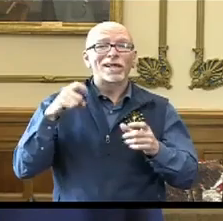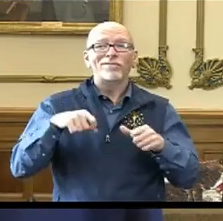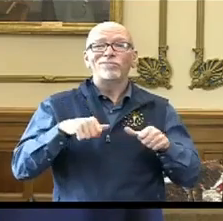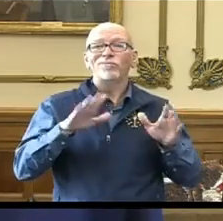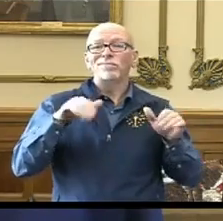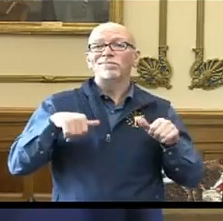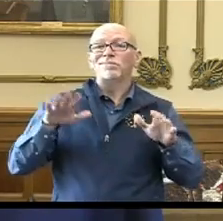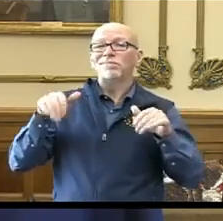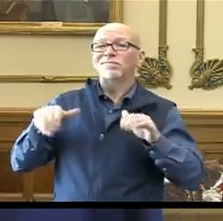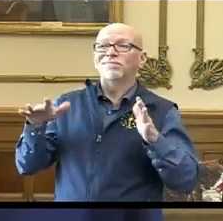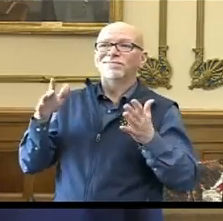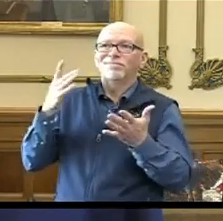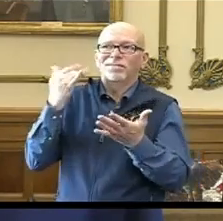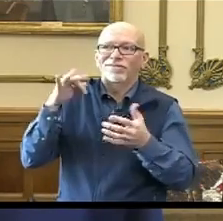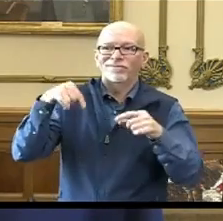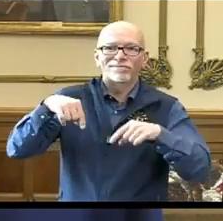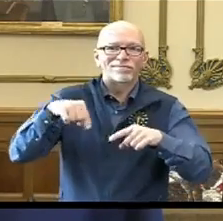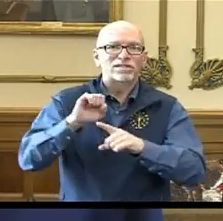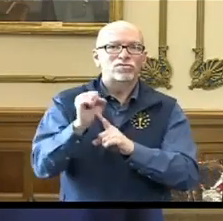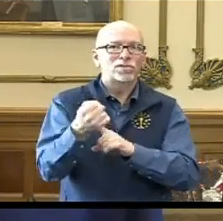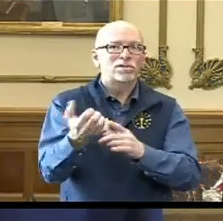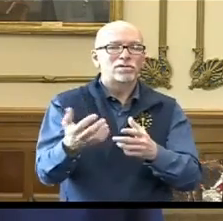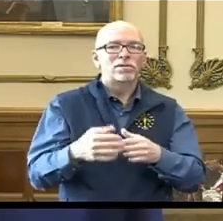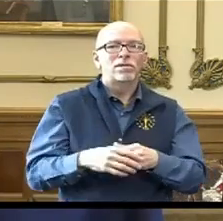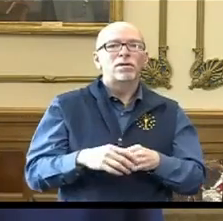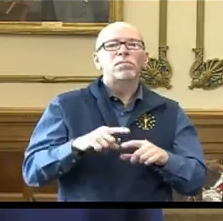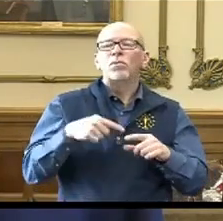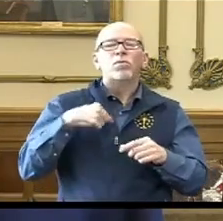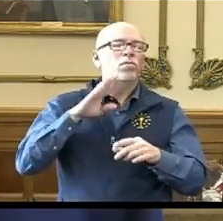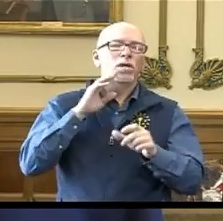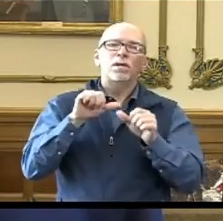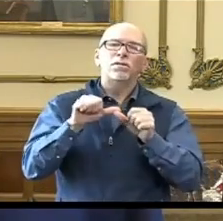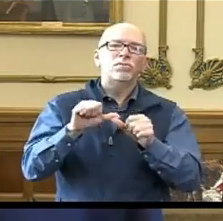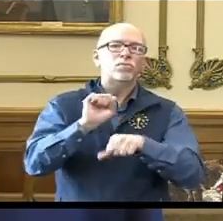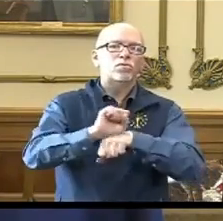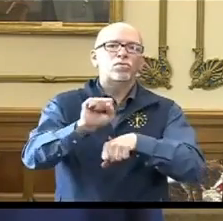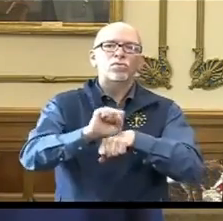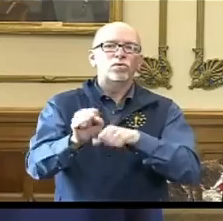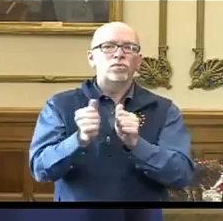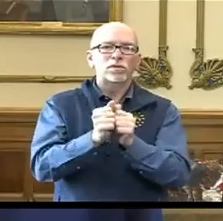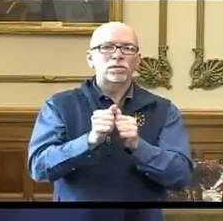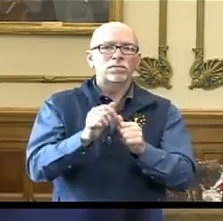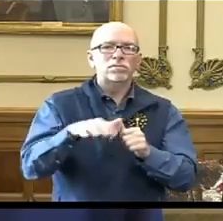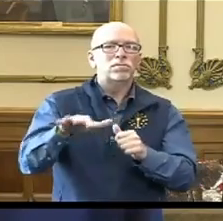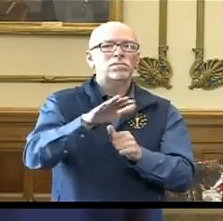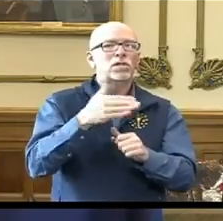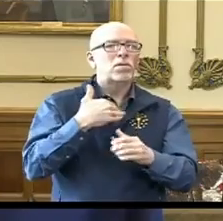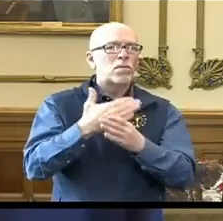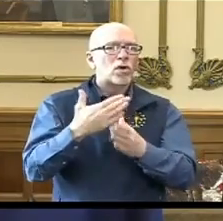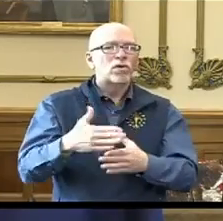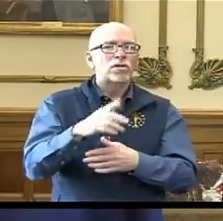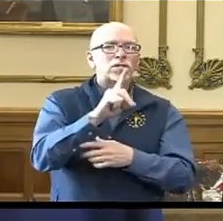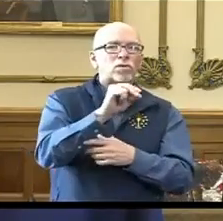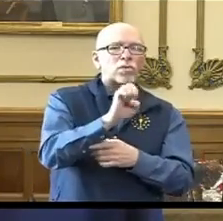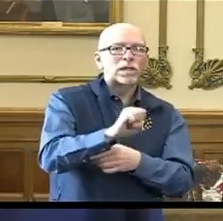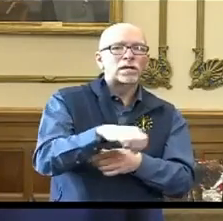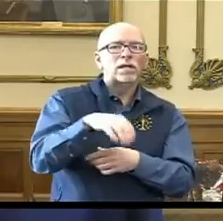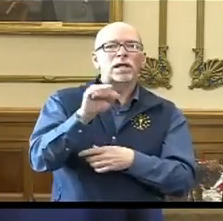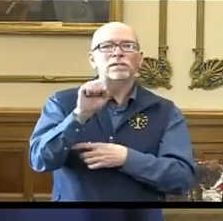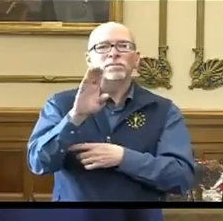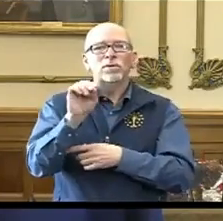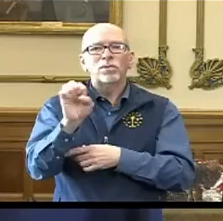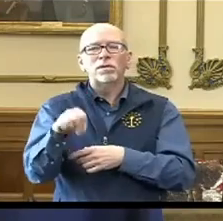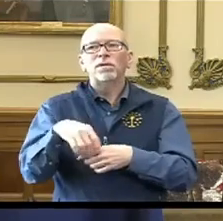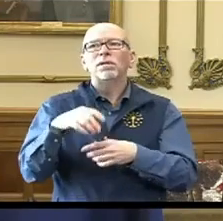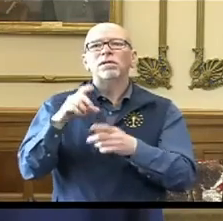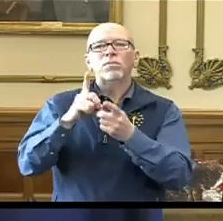sacrifice because we find ourselves in this position. But we'll continue to work with our partners at the DOE and the SBOE at the